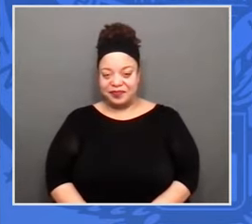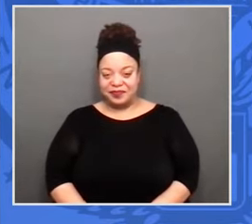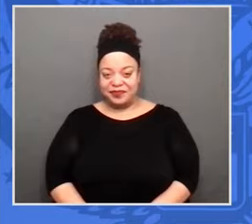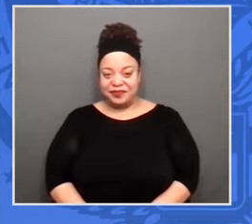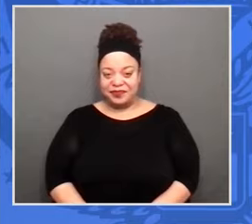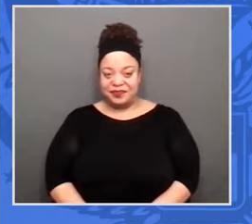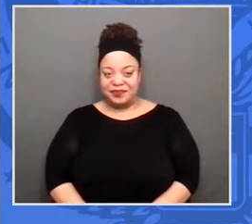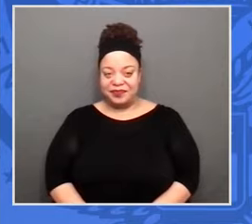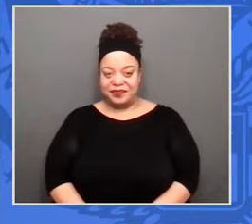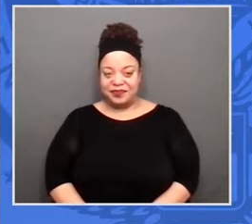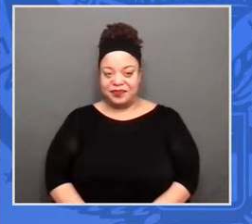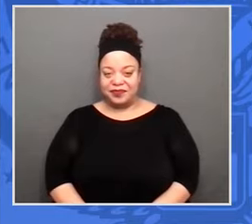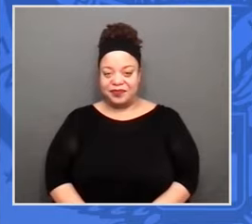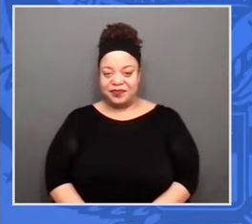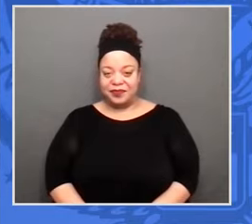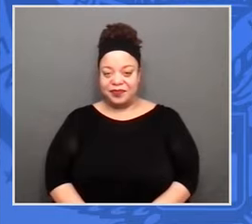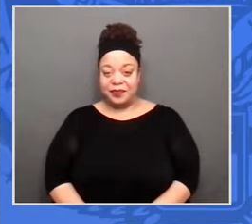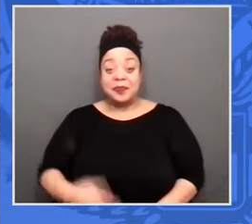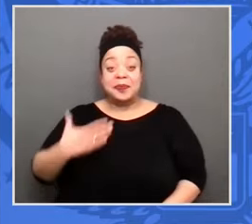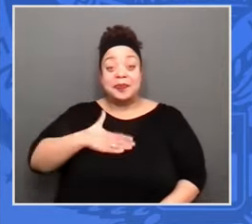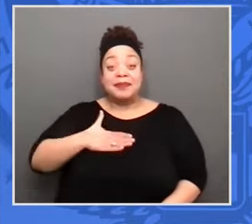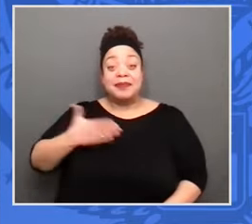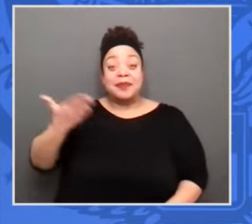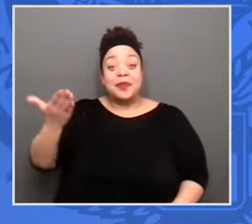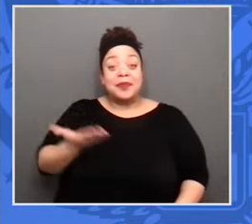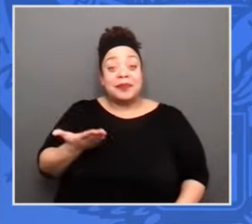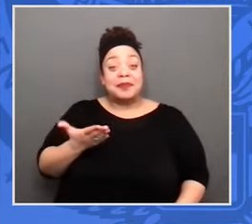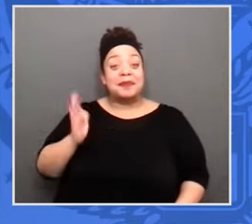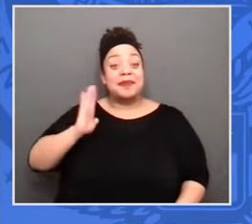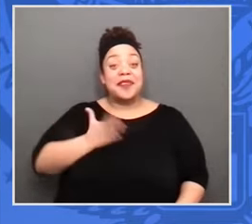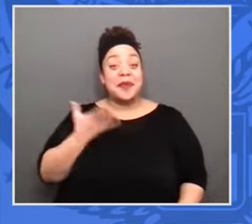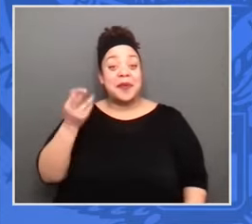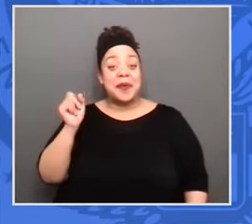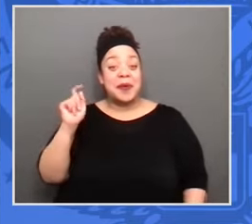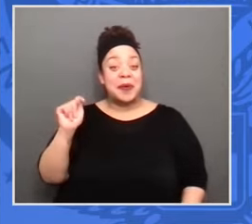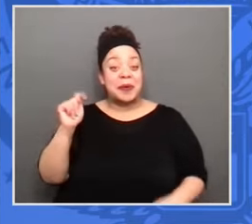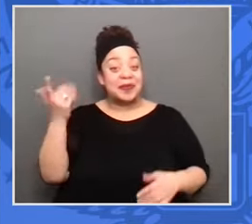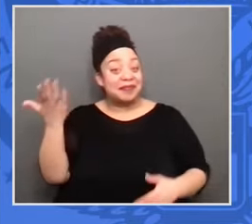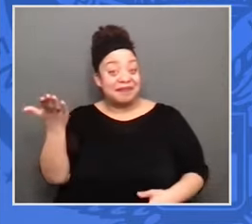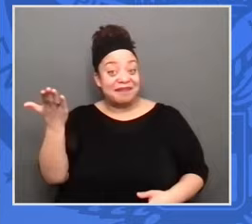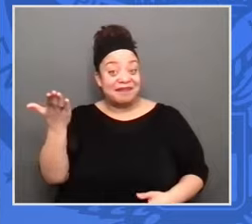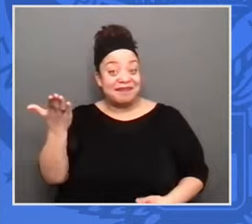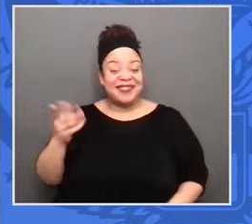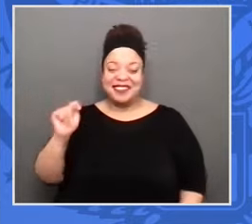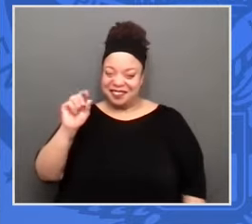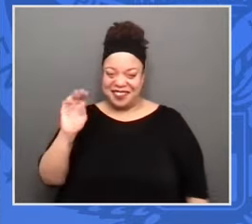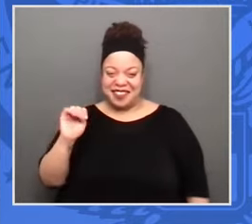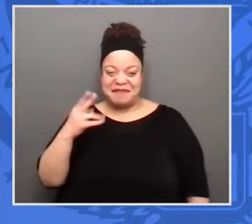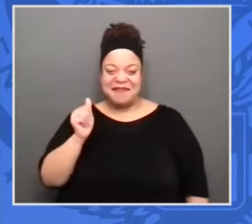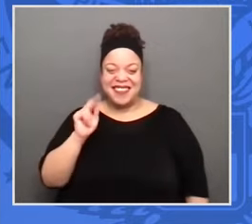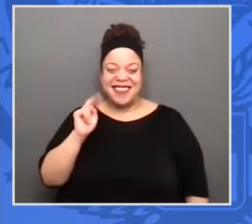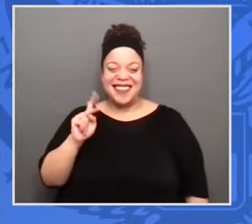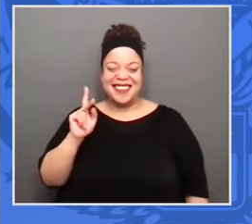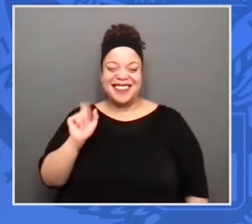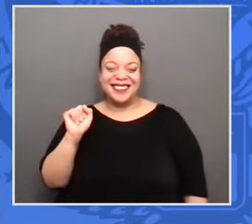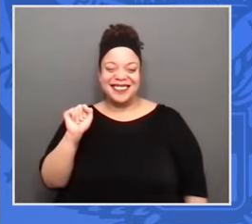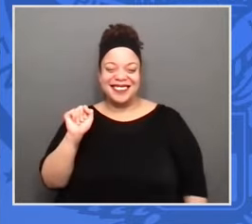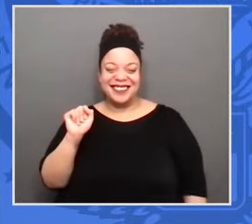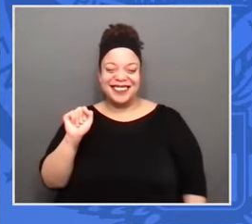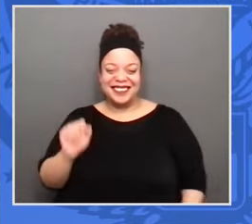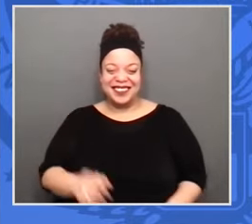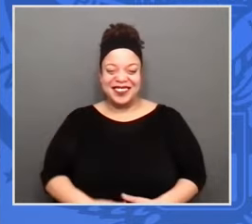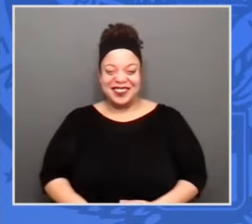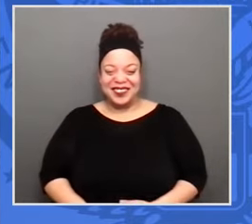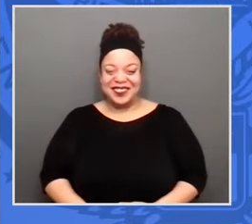Please welcome our host, Tom Hanks. Bruce Springsteen's Land of Hope and Dreams kicks